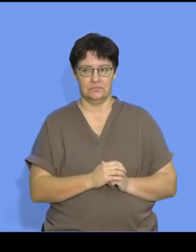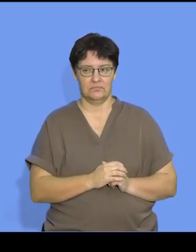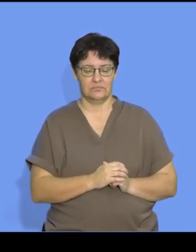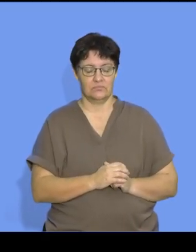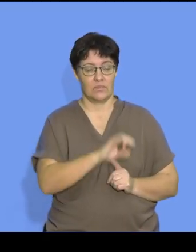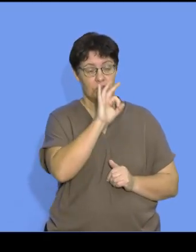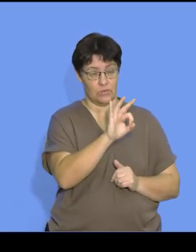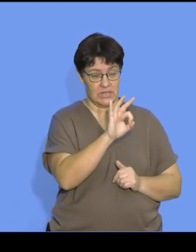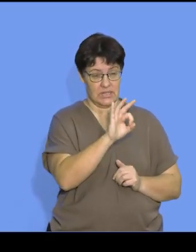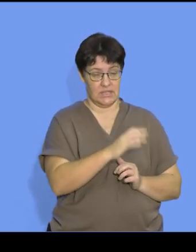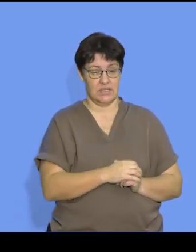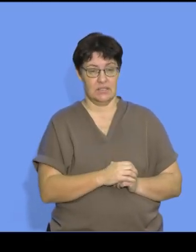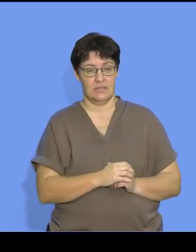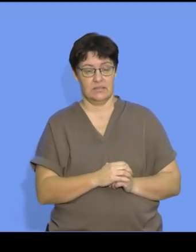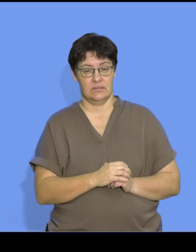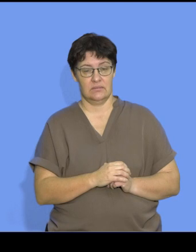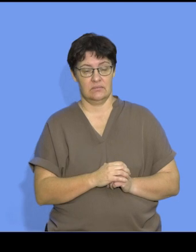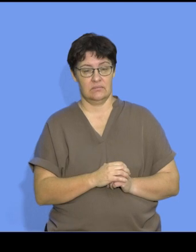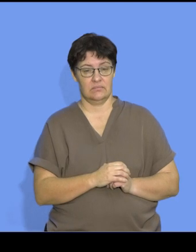So we have 3,